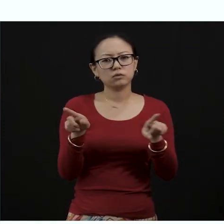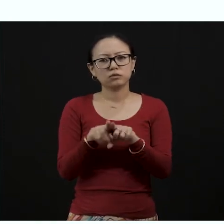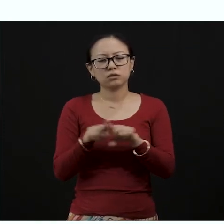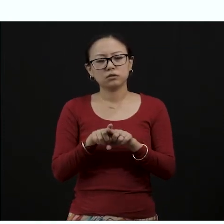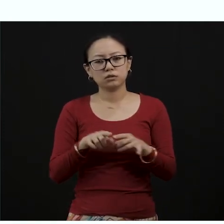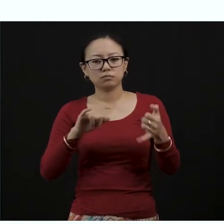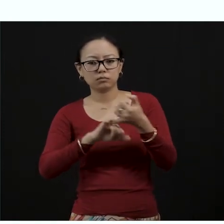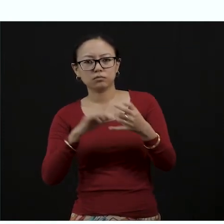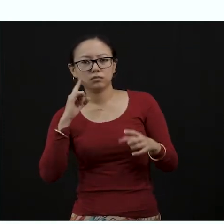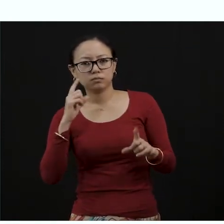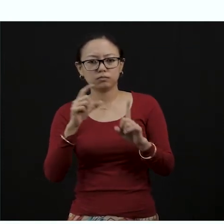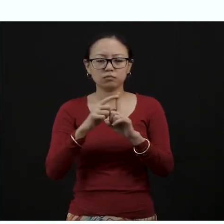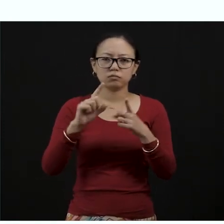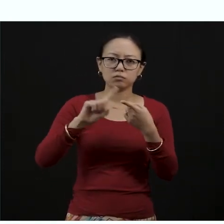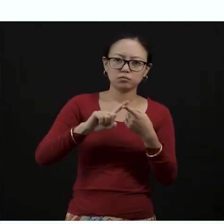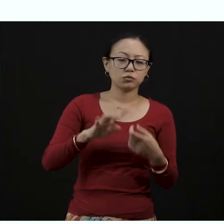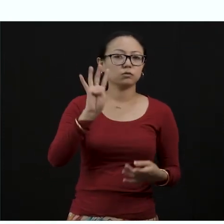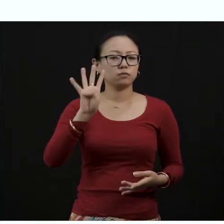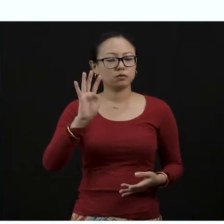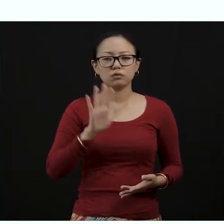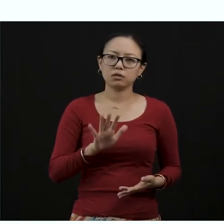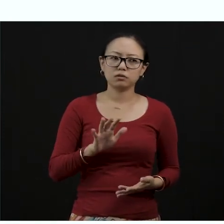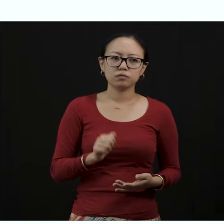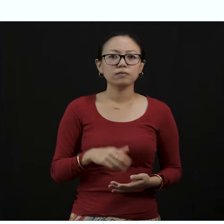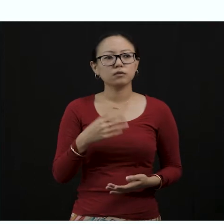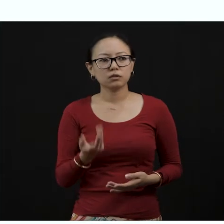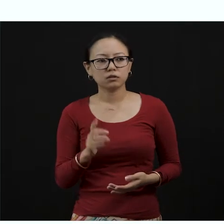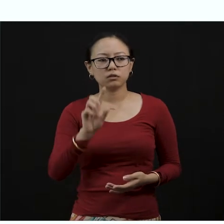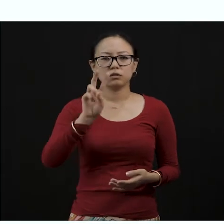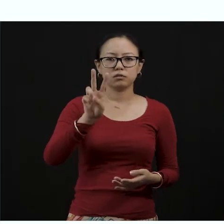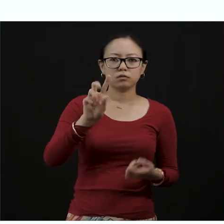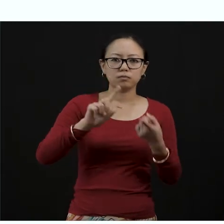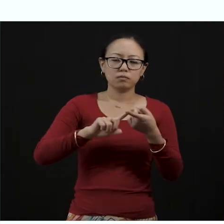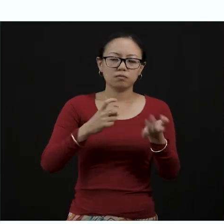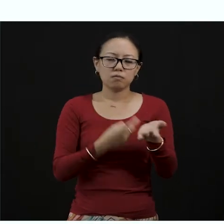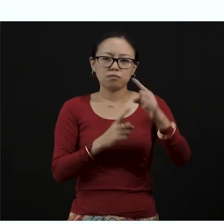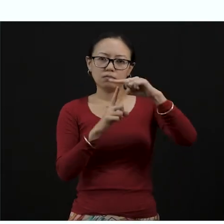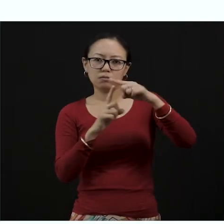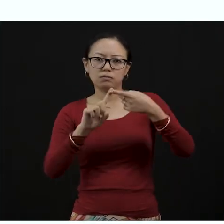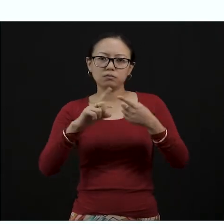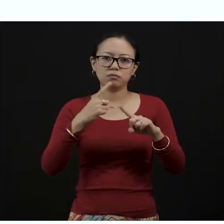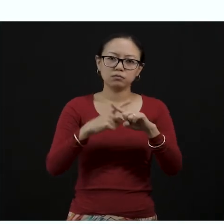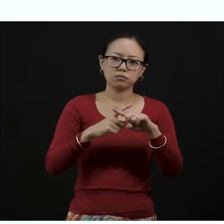vertex. So this is another side. This is another vertex,